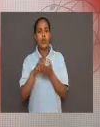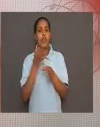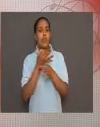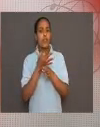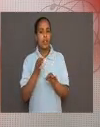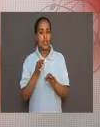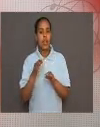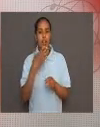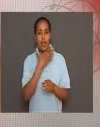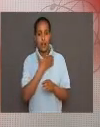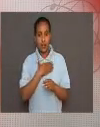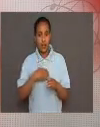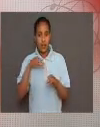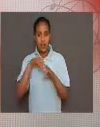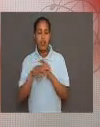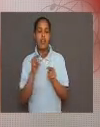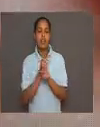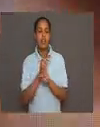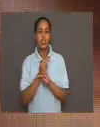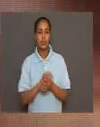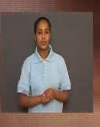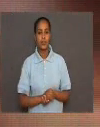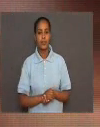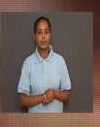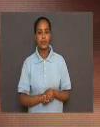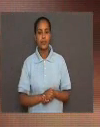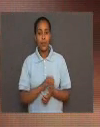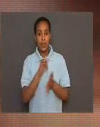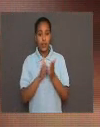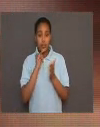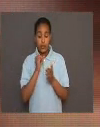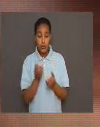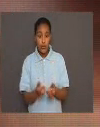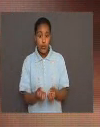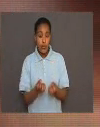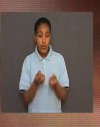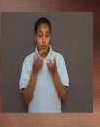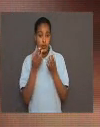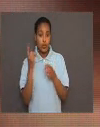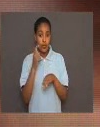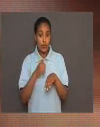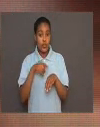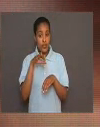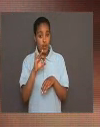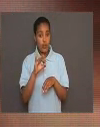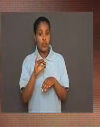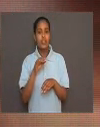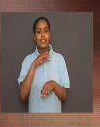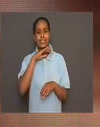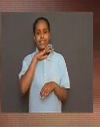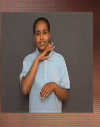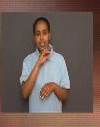free element in nature. It is most often found in dusts